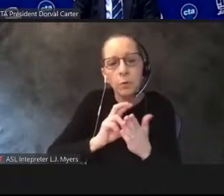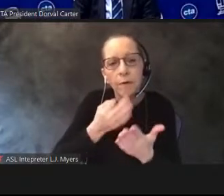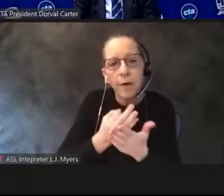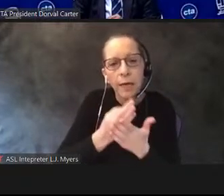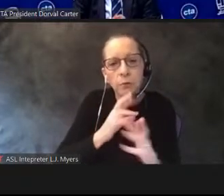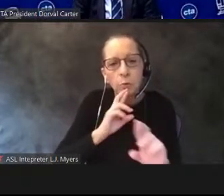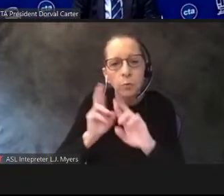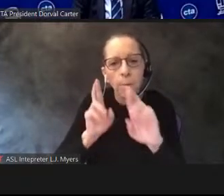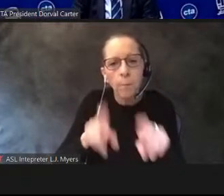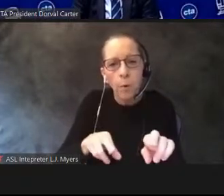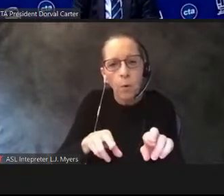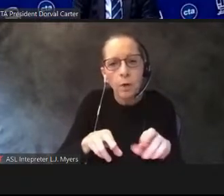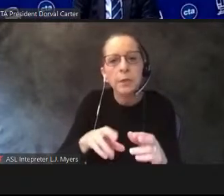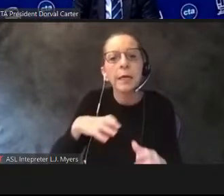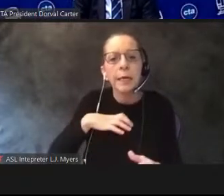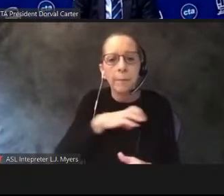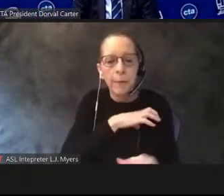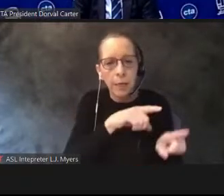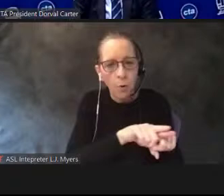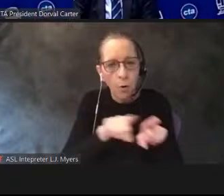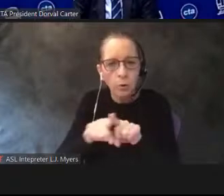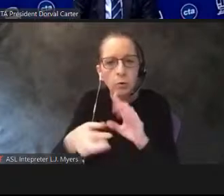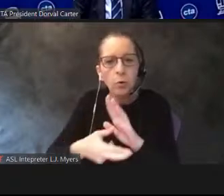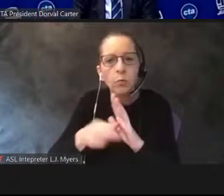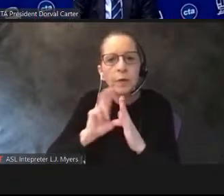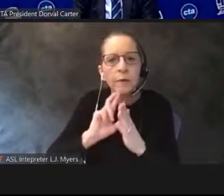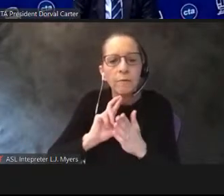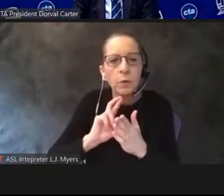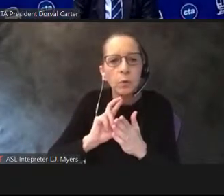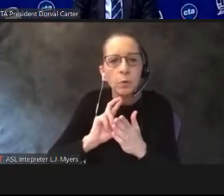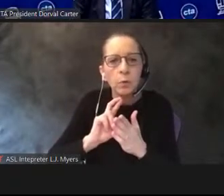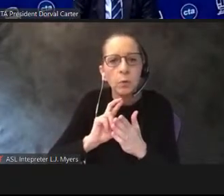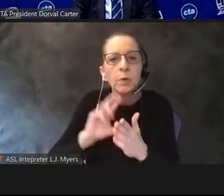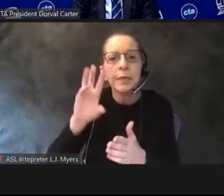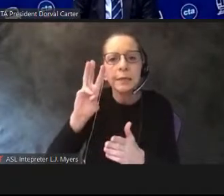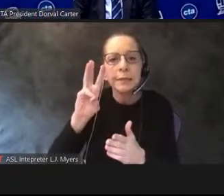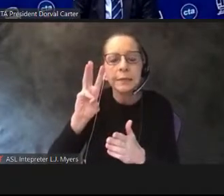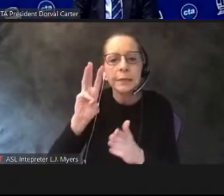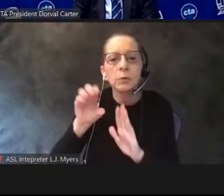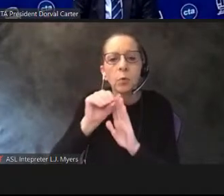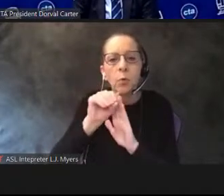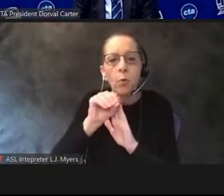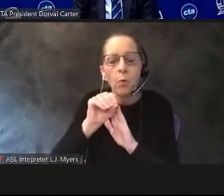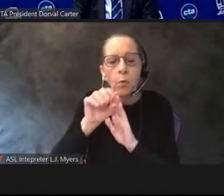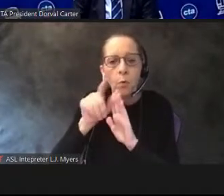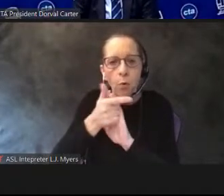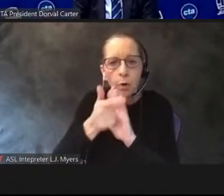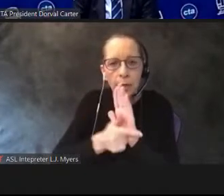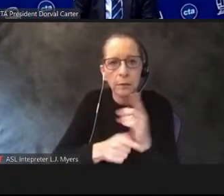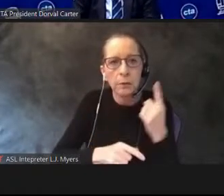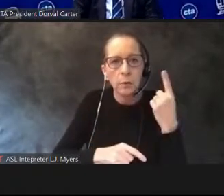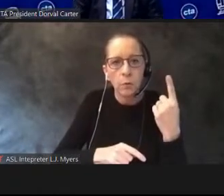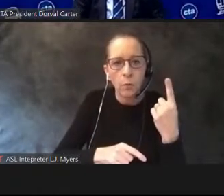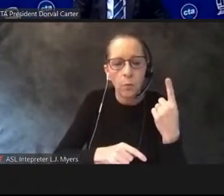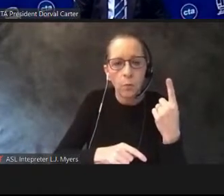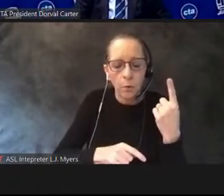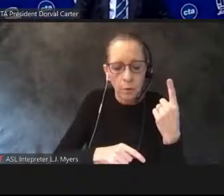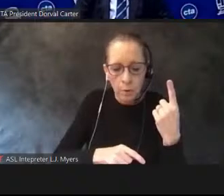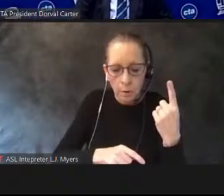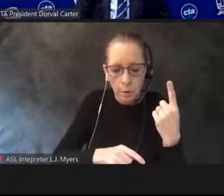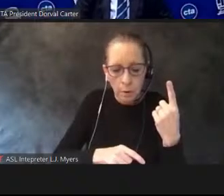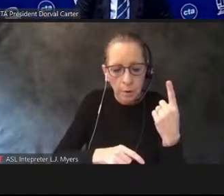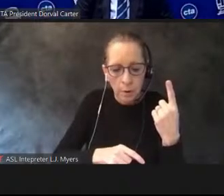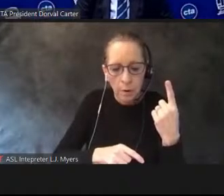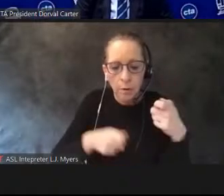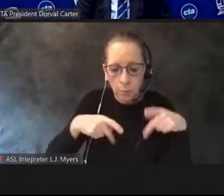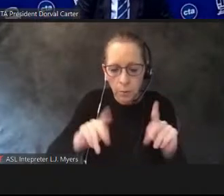report. The committee also reviewed the following six ordinances. One, an ordinance authorizing a